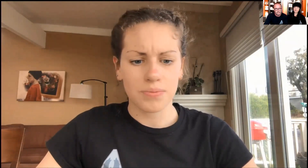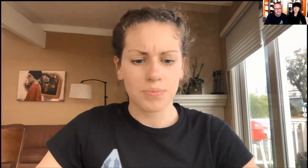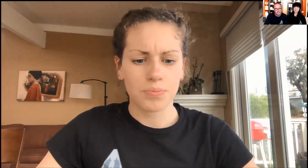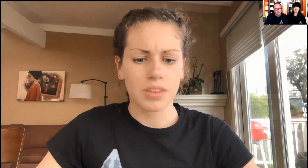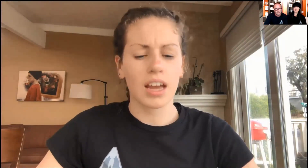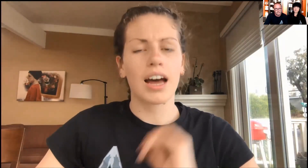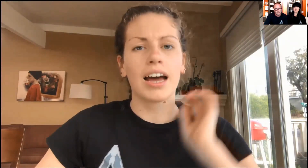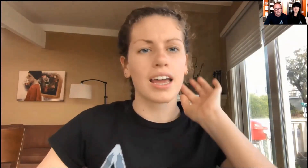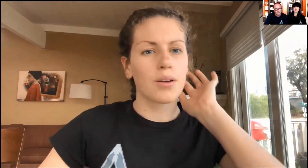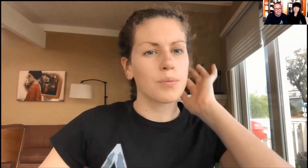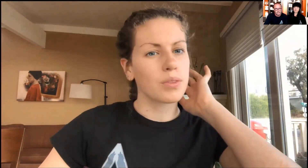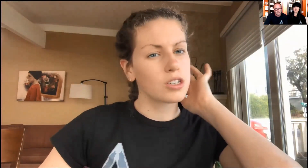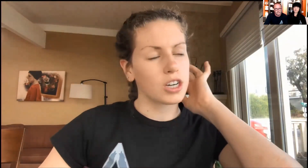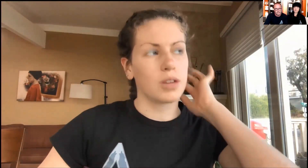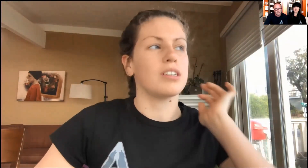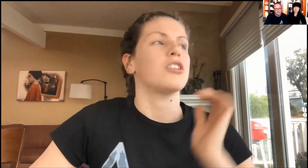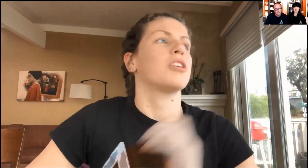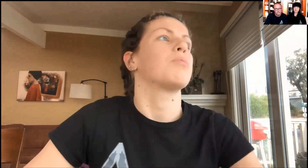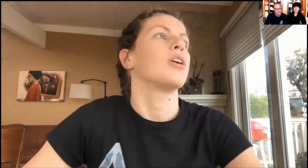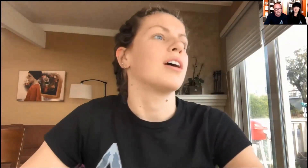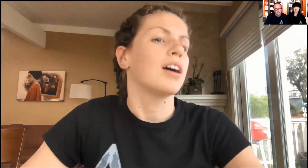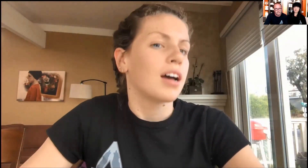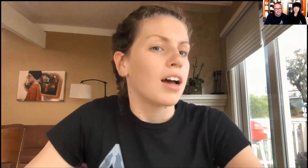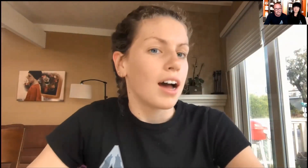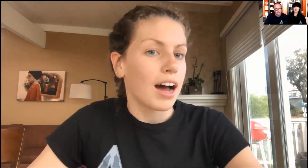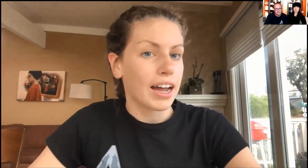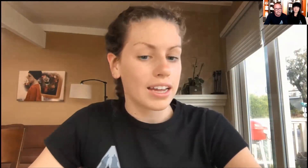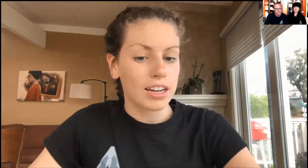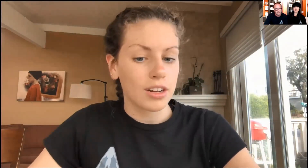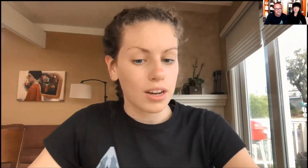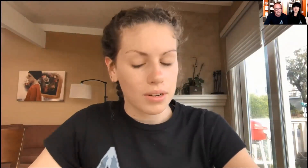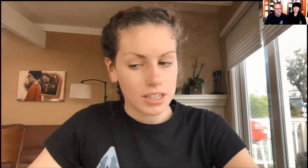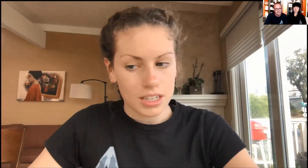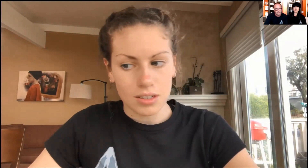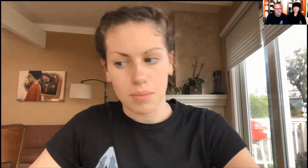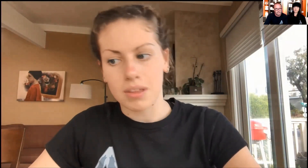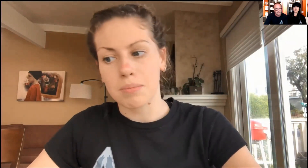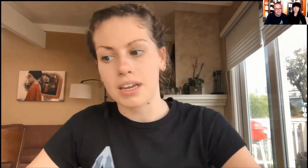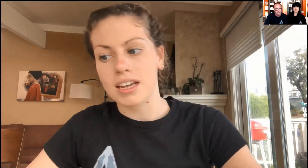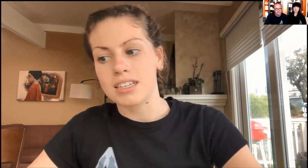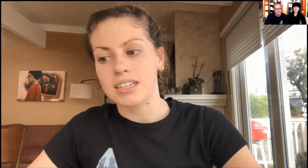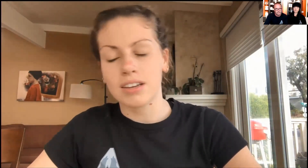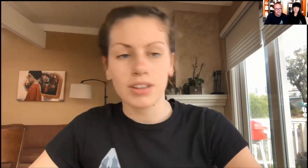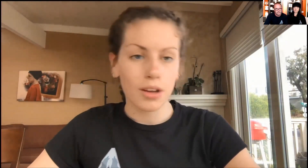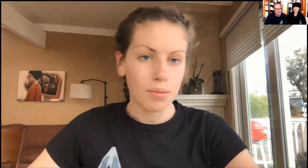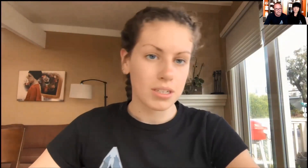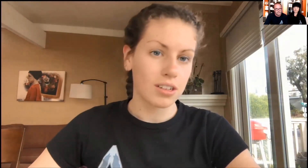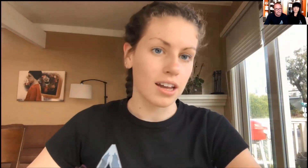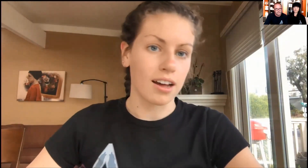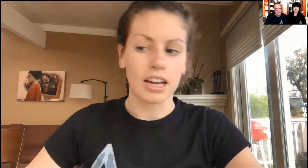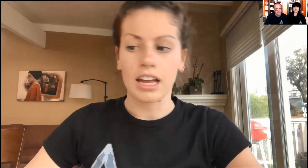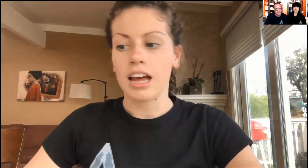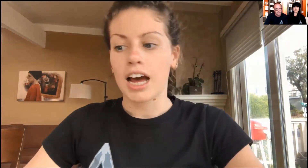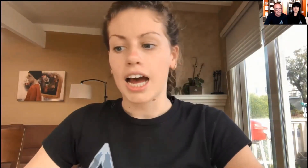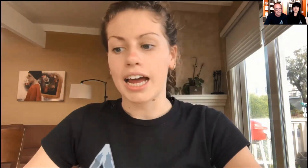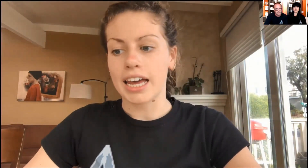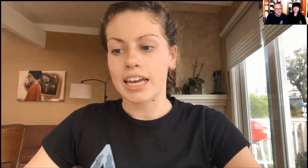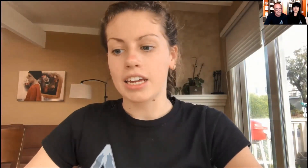And I started researching more. I knew that I wanted to do something because even though I'm still